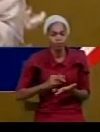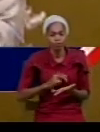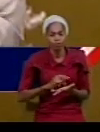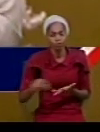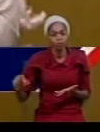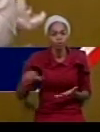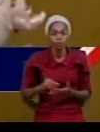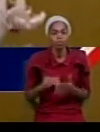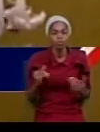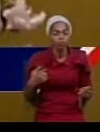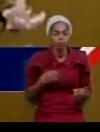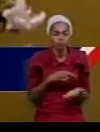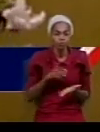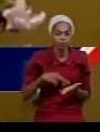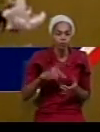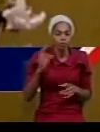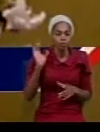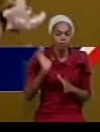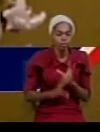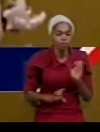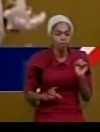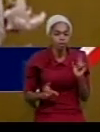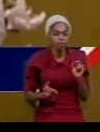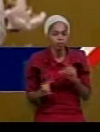chapter 11 from verse 1 to 4.